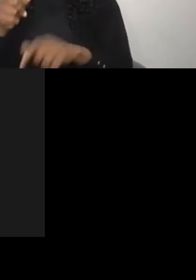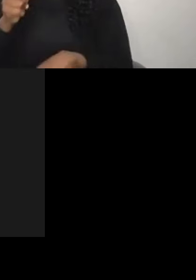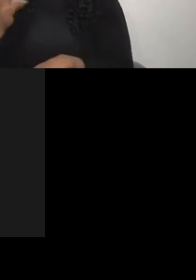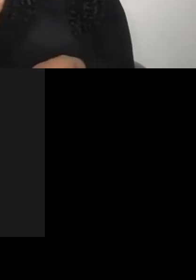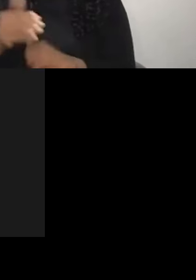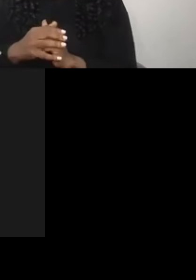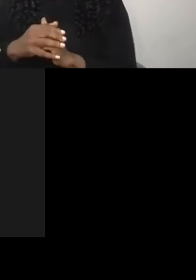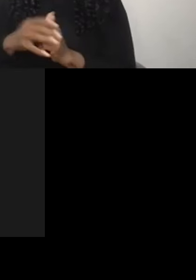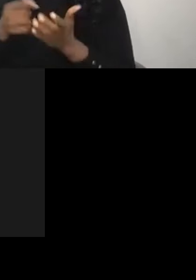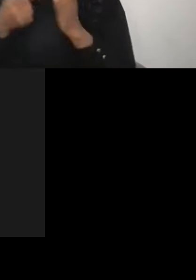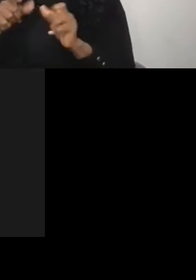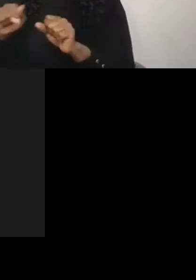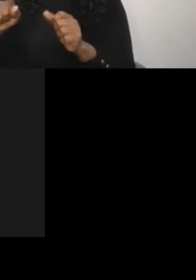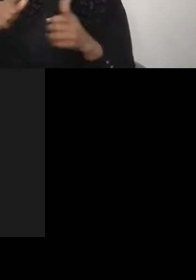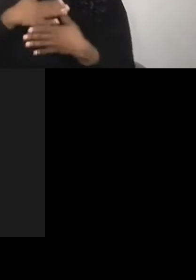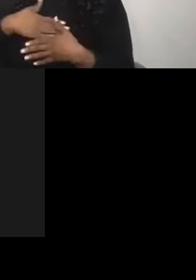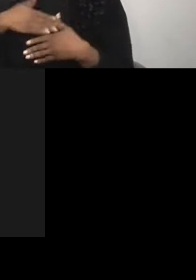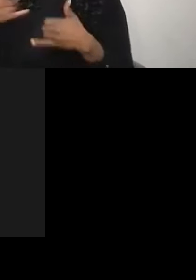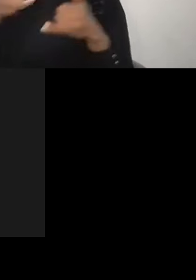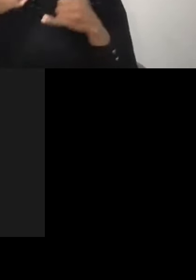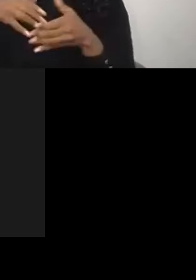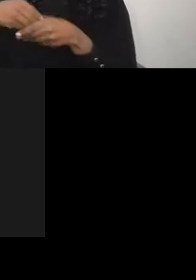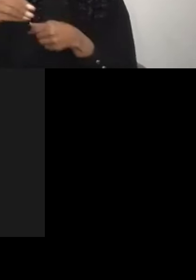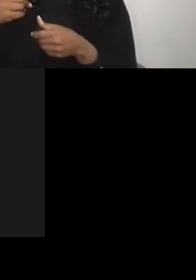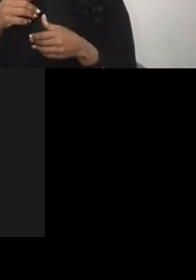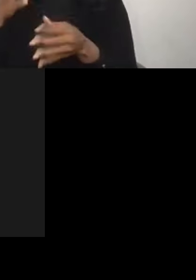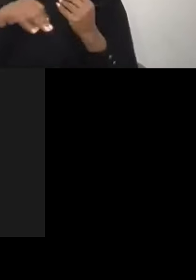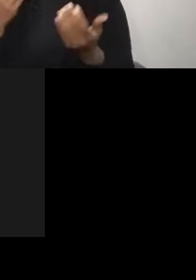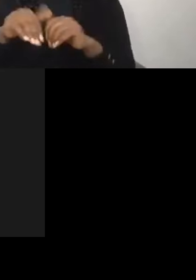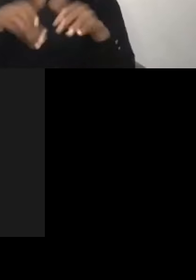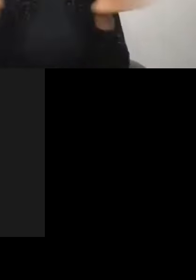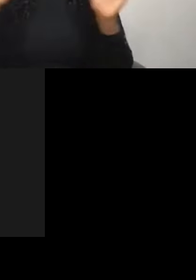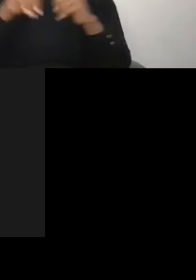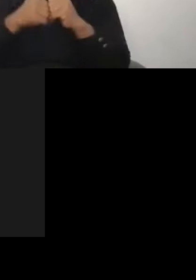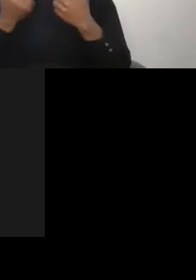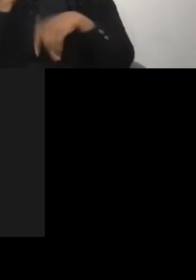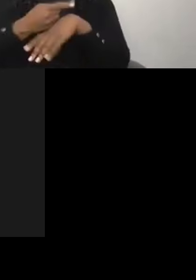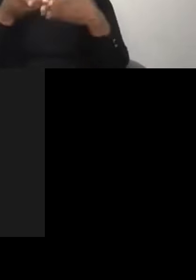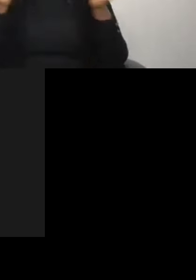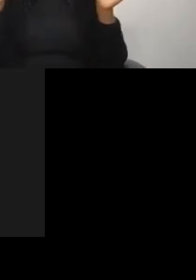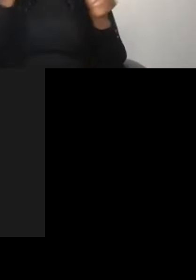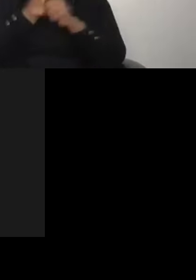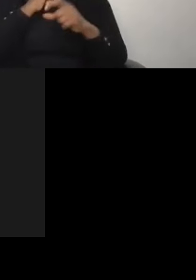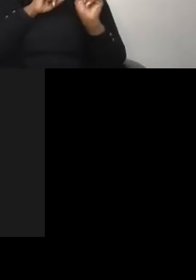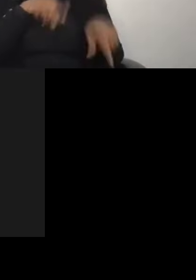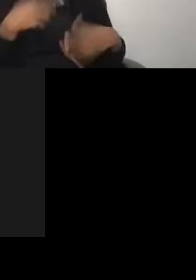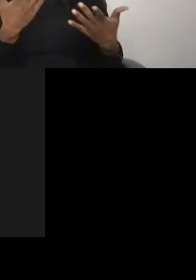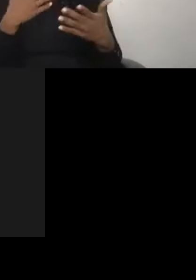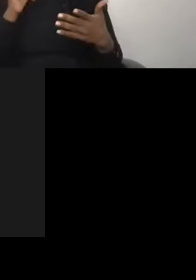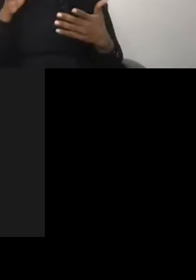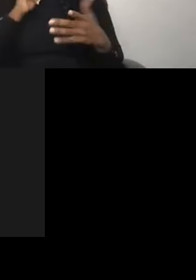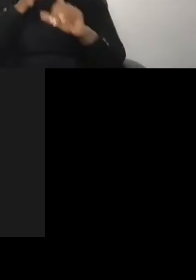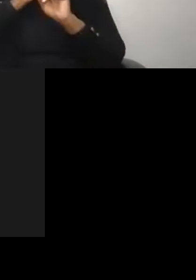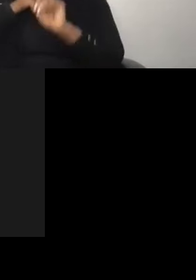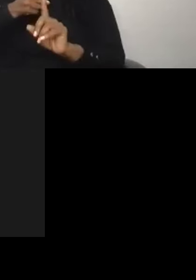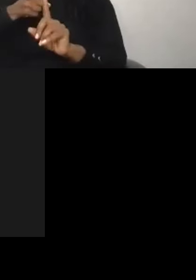or what happened during recess, as opposed to sort of how was your day? That's often a really hard question for a child to answer. But if you can sort of think